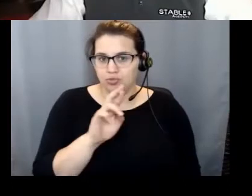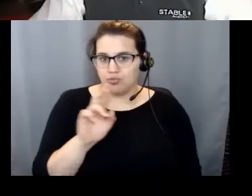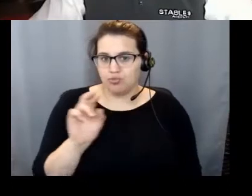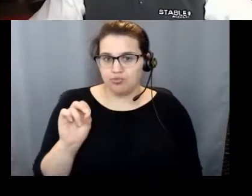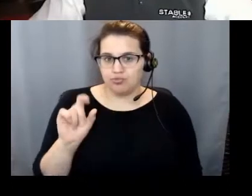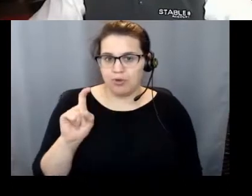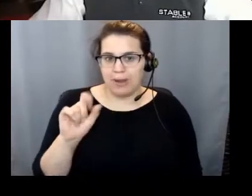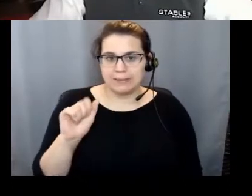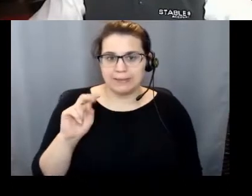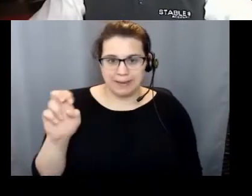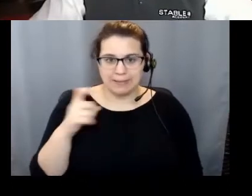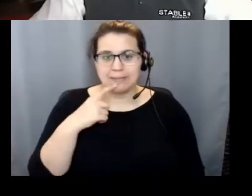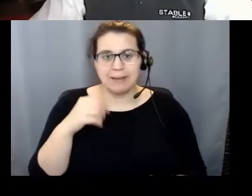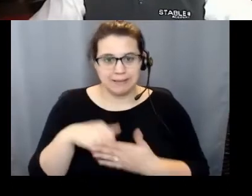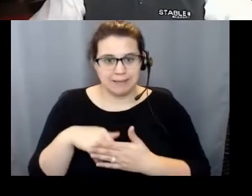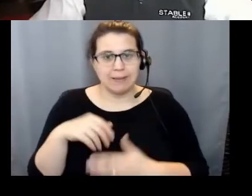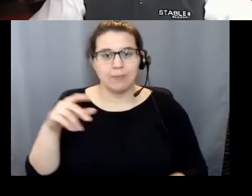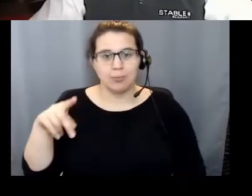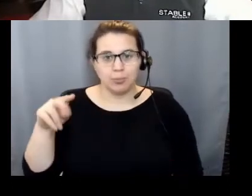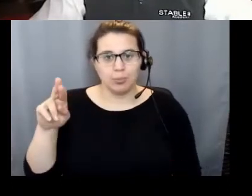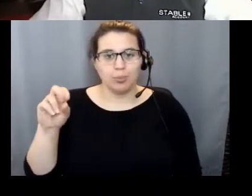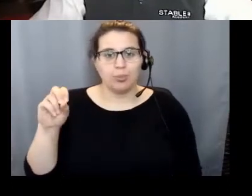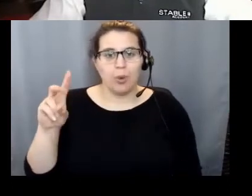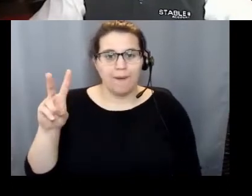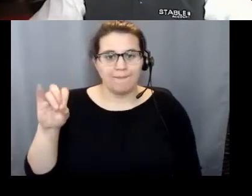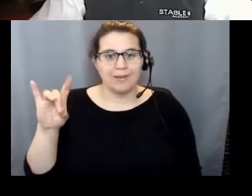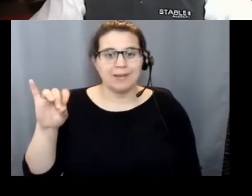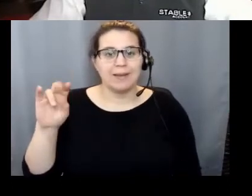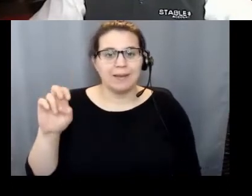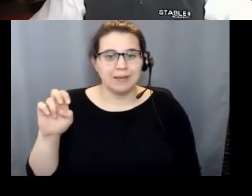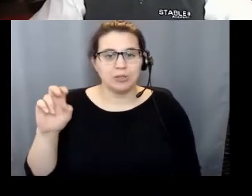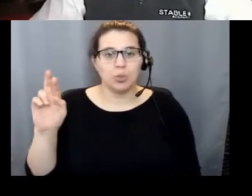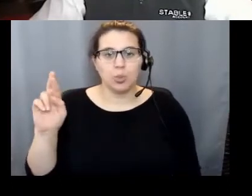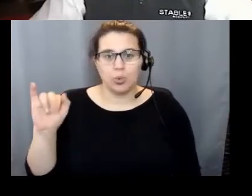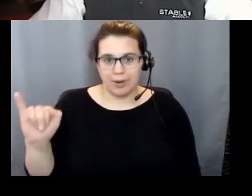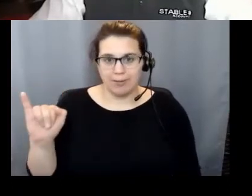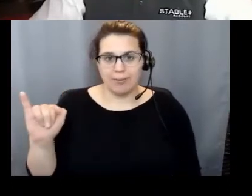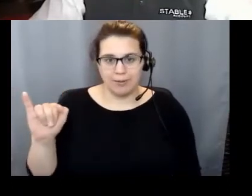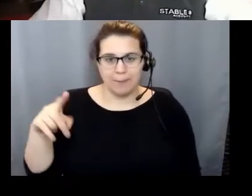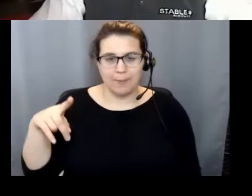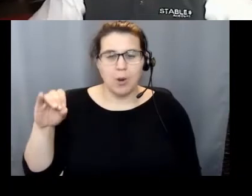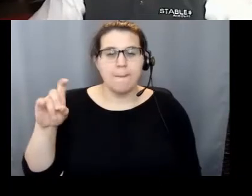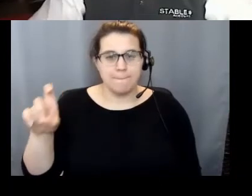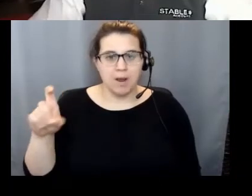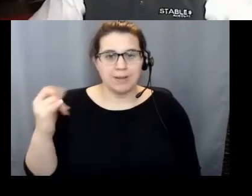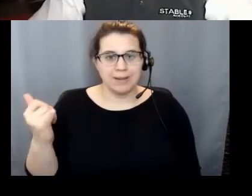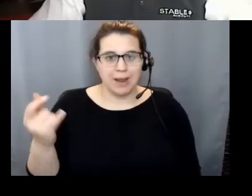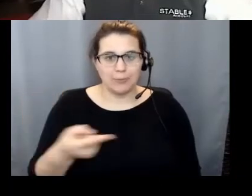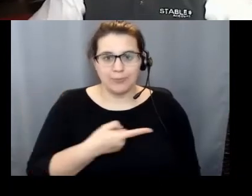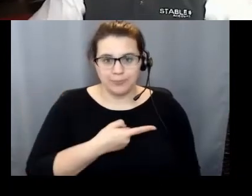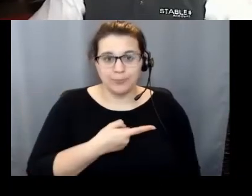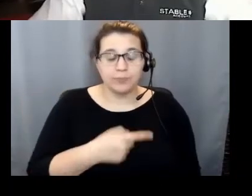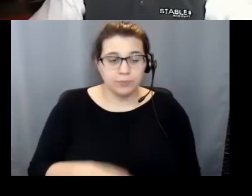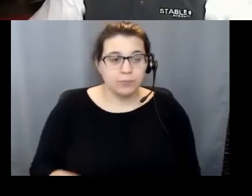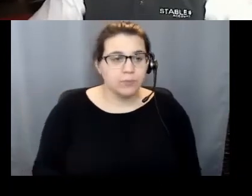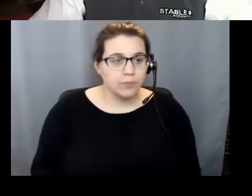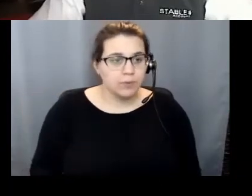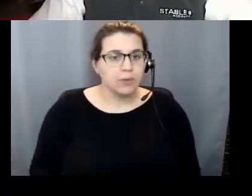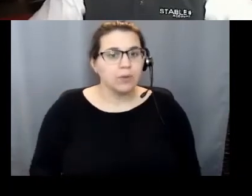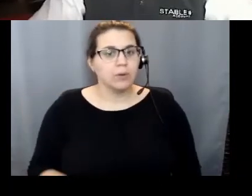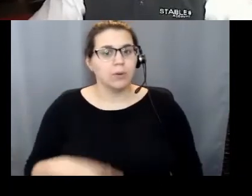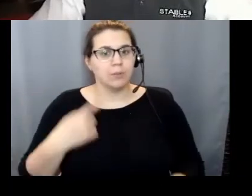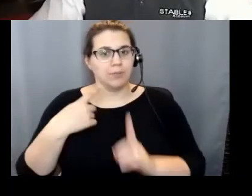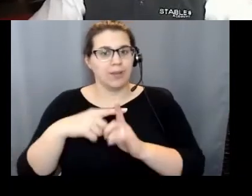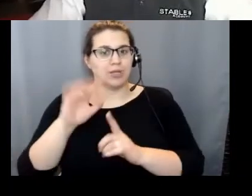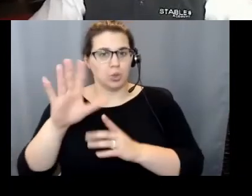to Providence, Rhode Island. There's a PO box there. That is the current address. And then the information that you would need to fill out. You'd have